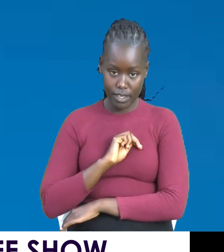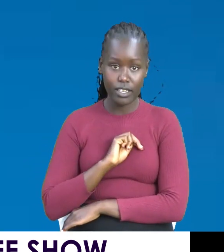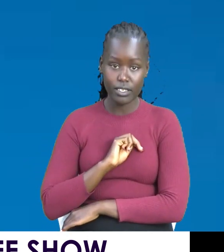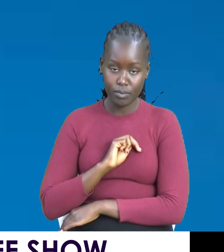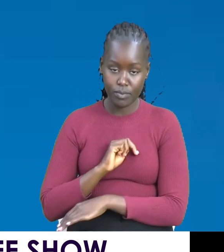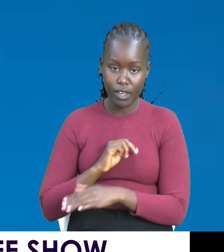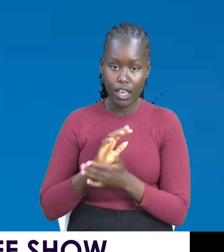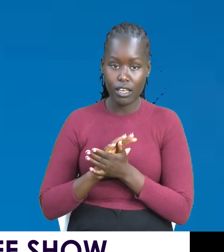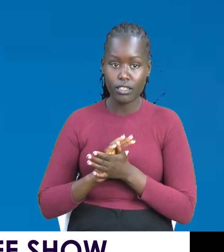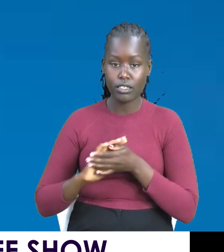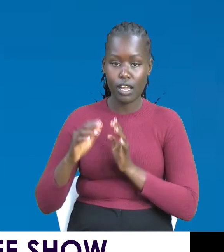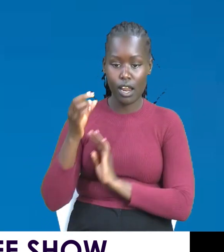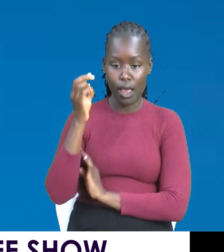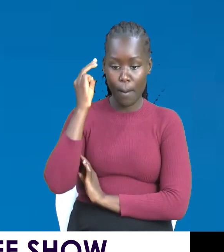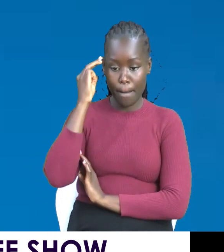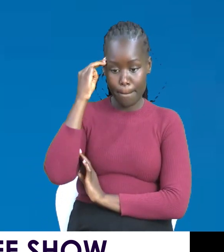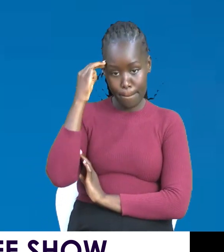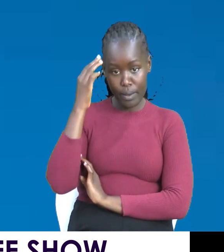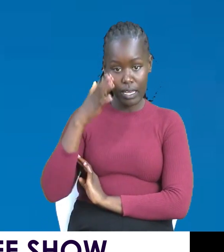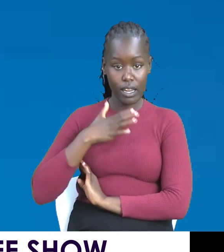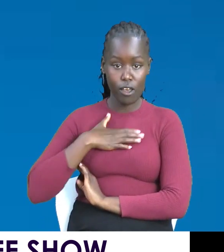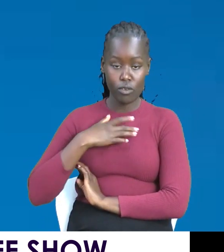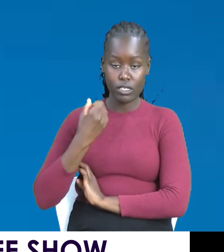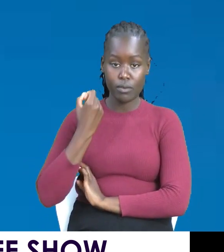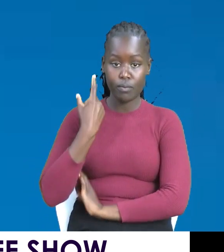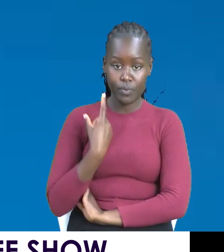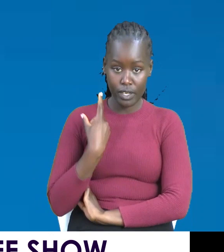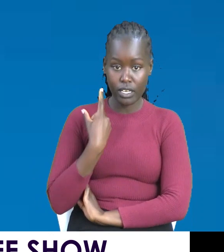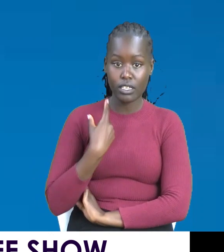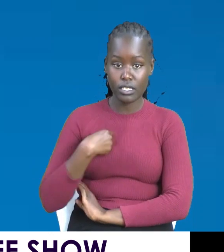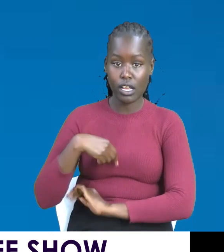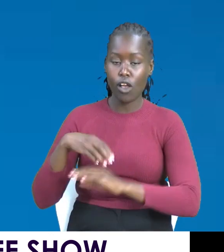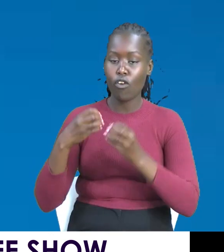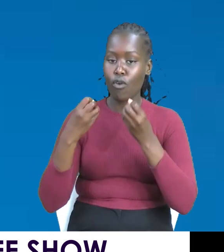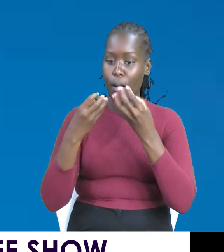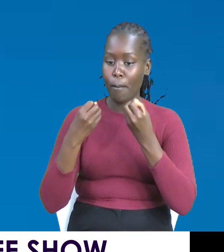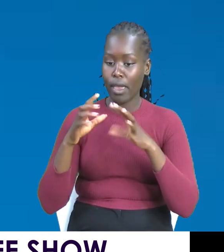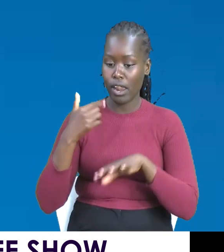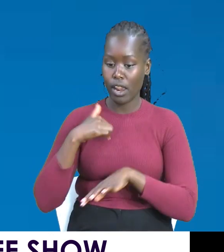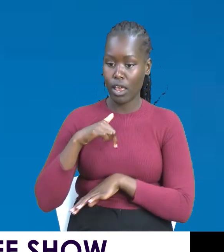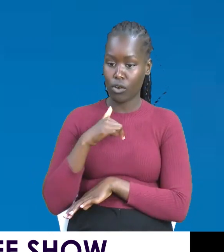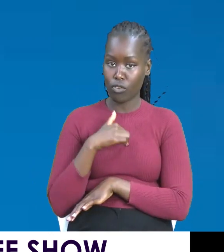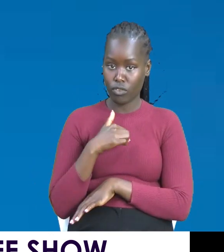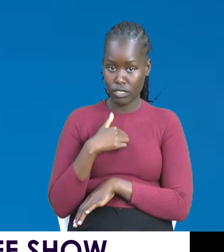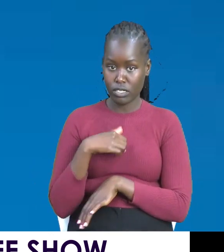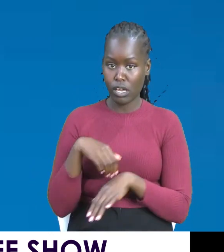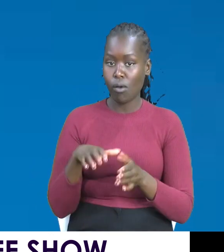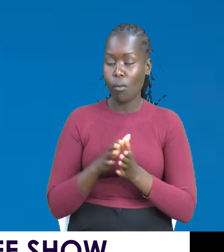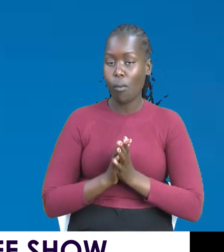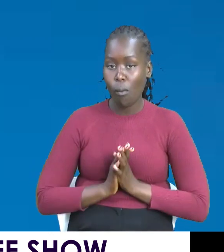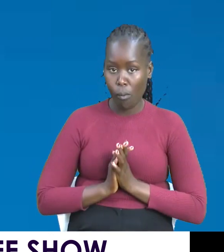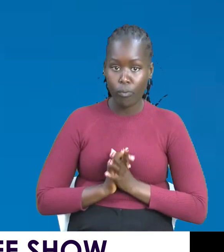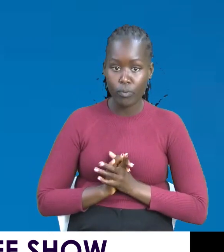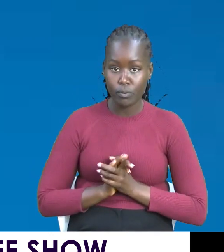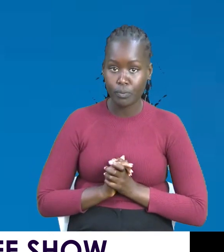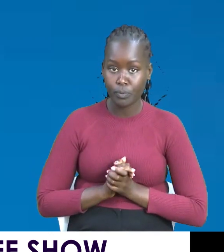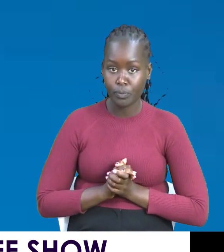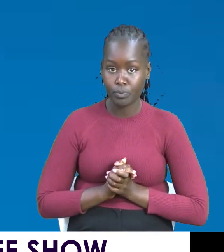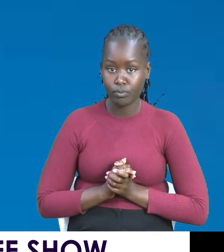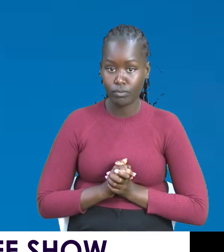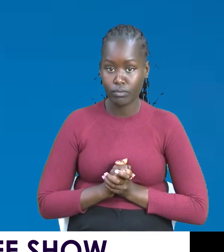our frame of mind. It is in the understanding of most of us. I'm not out of place.